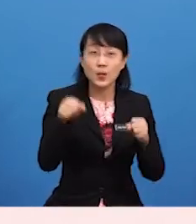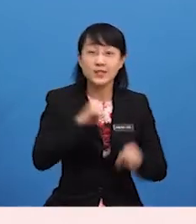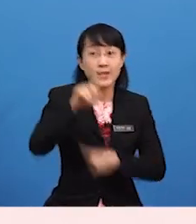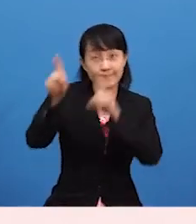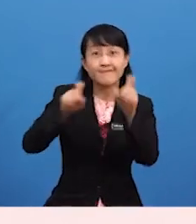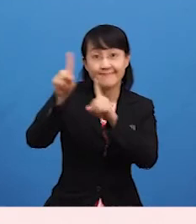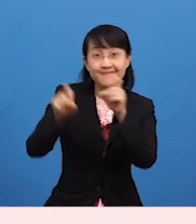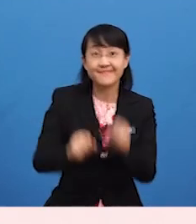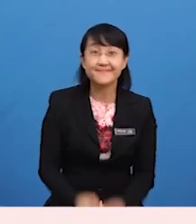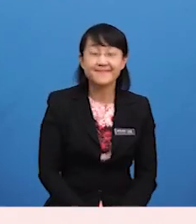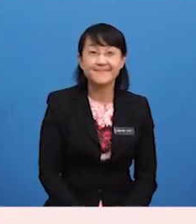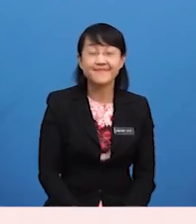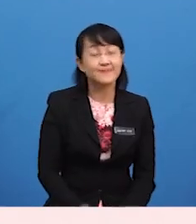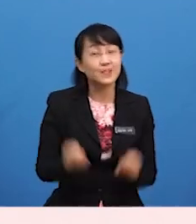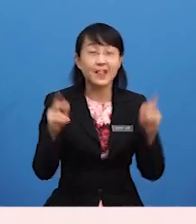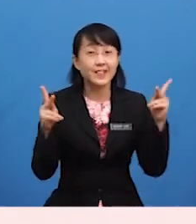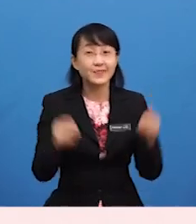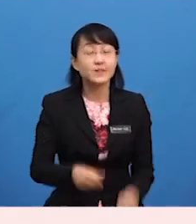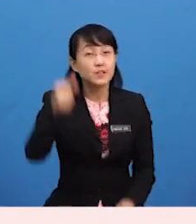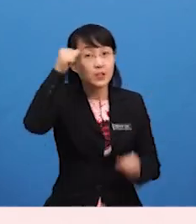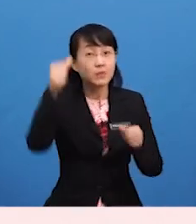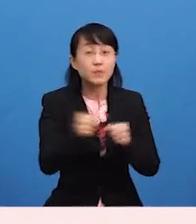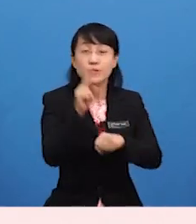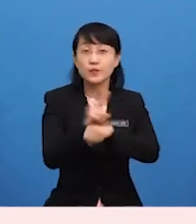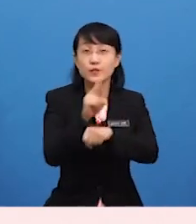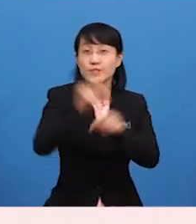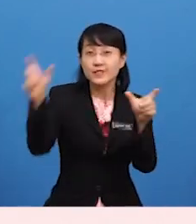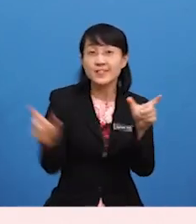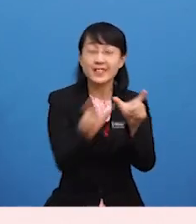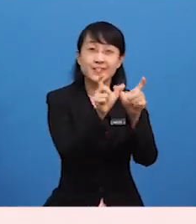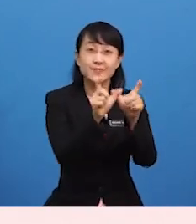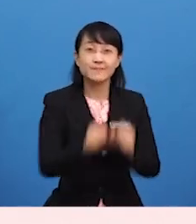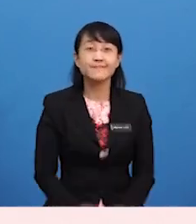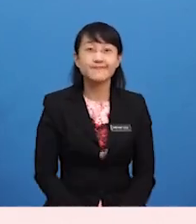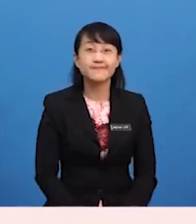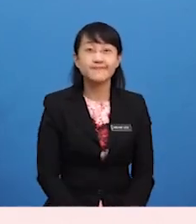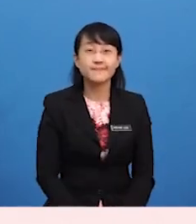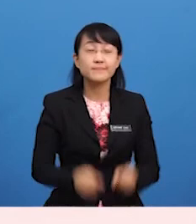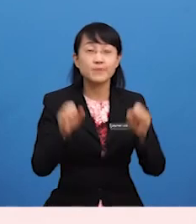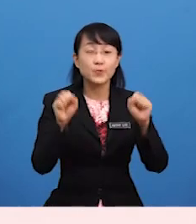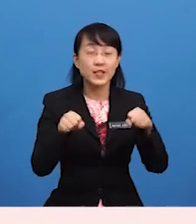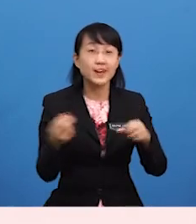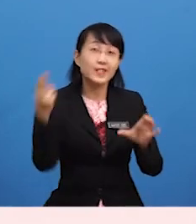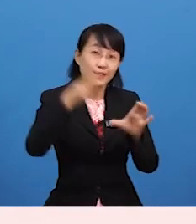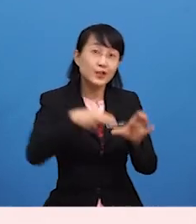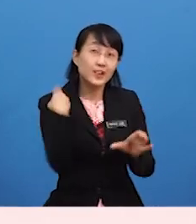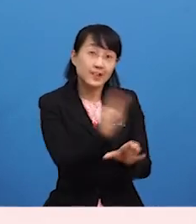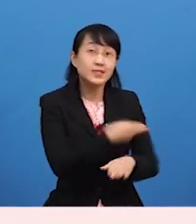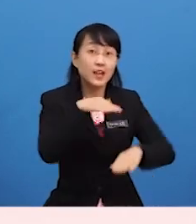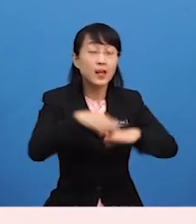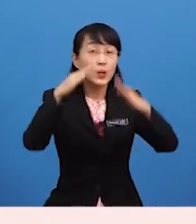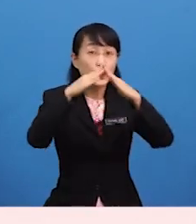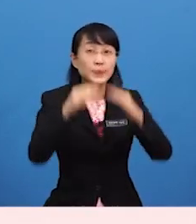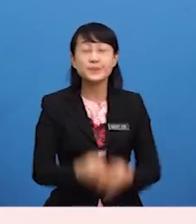questions? Sounds fun. Remember to use conjunctions. You can join us at home too, friends.